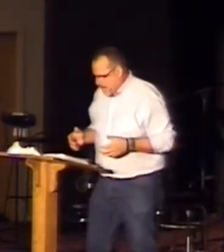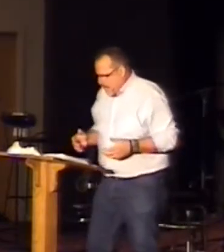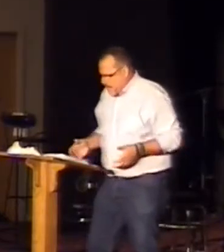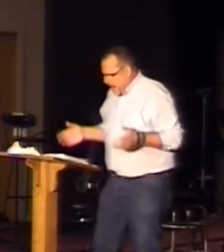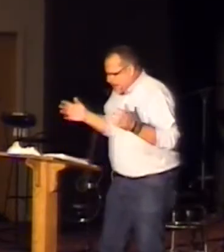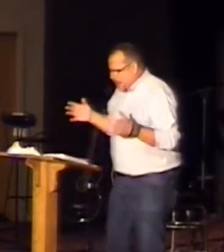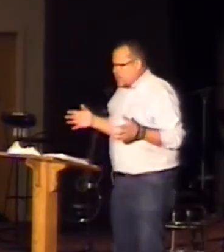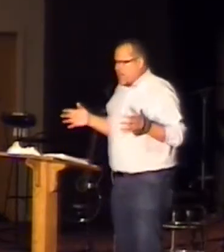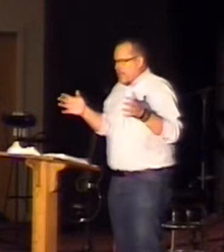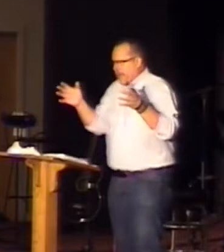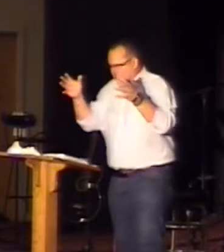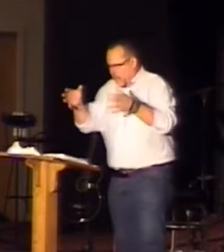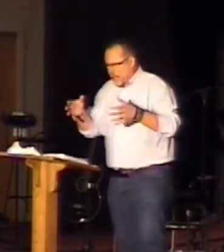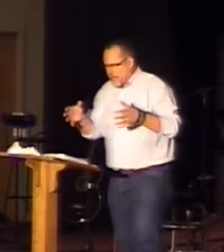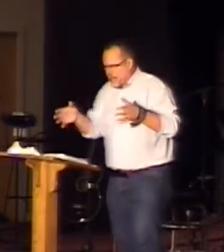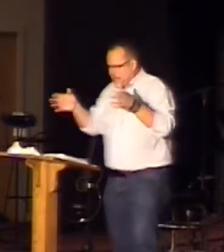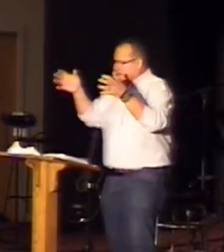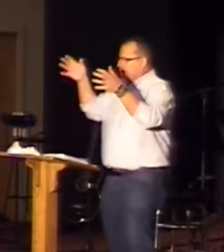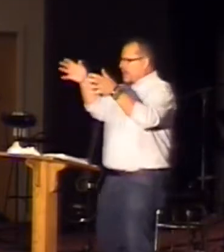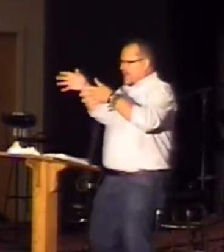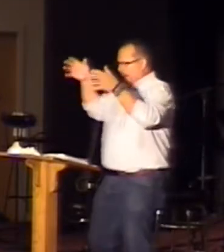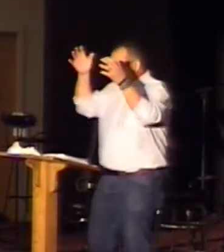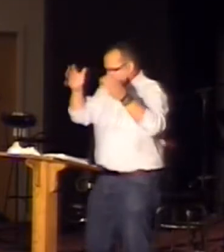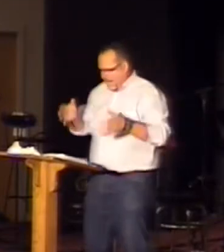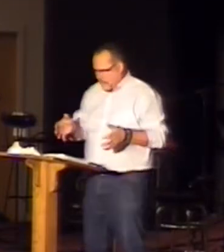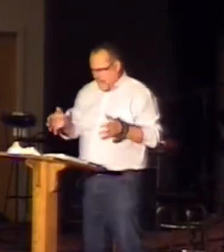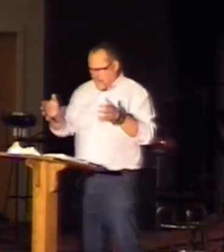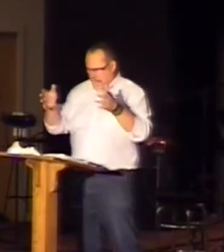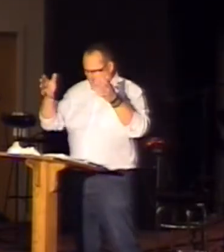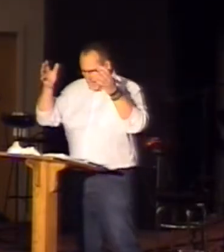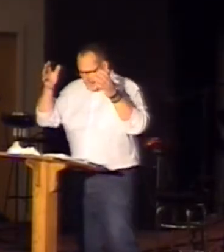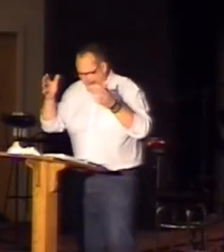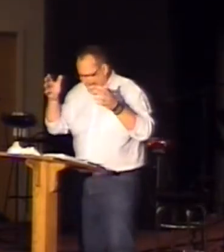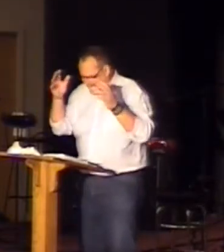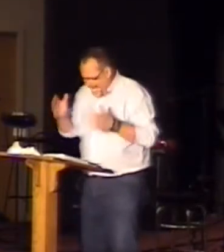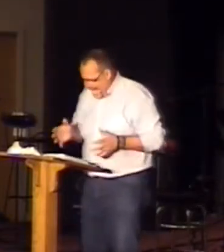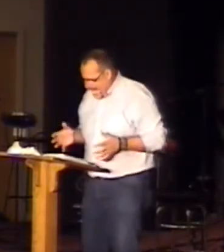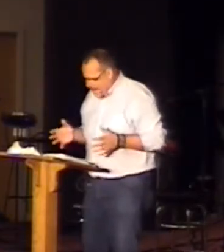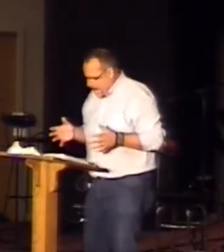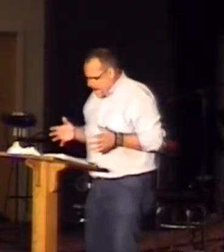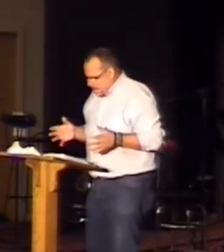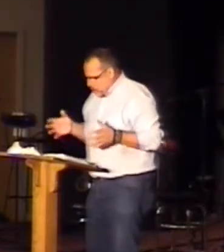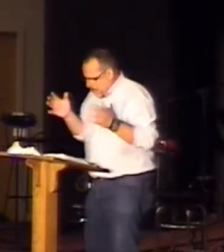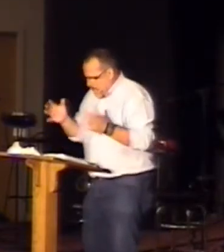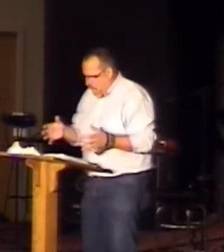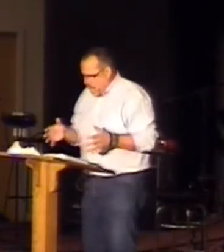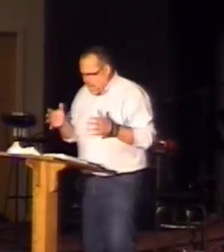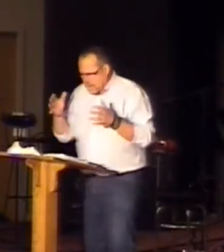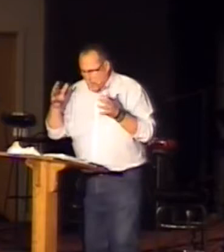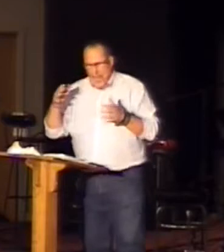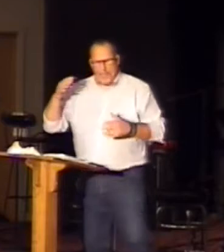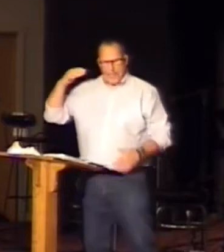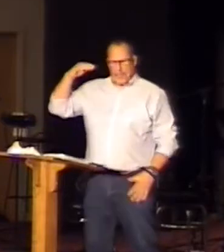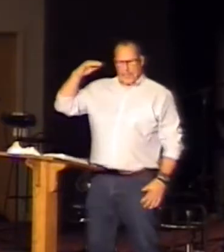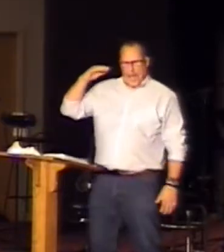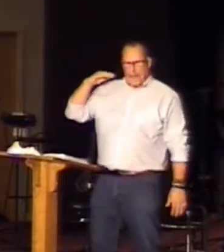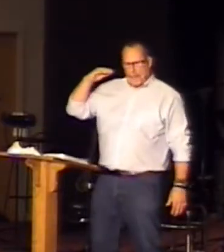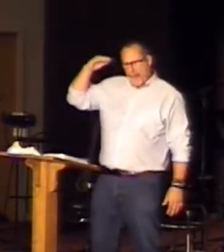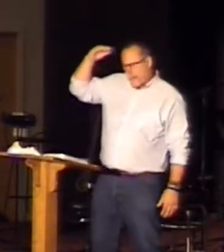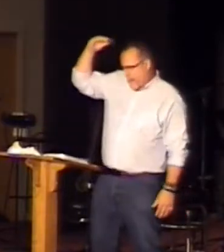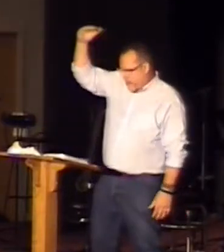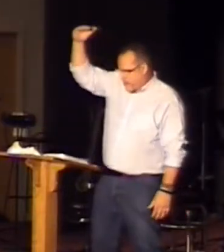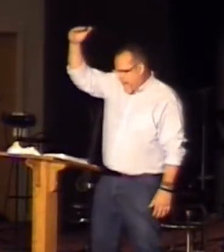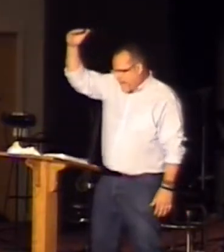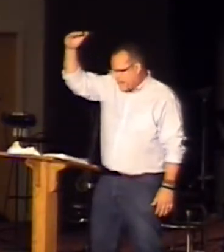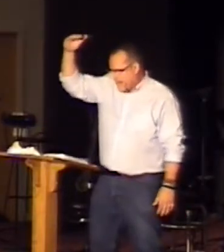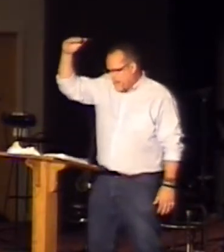Ararat." And it's interesting that if you look at this, it gives us the exact month and the exact day when the ark comes to rest on the top of